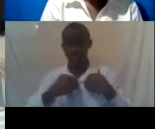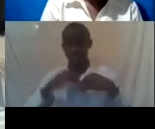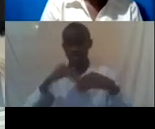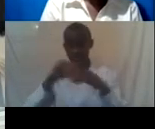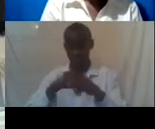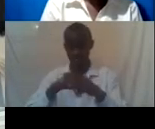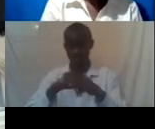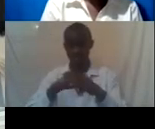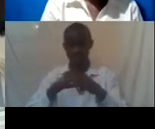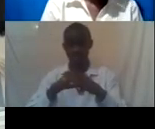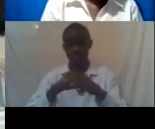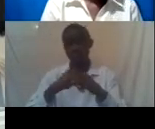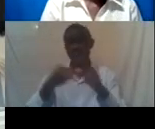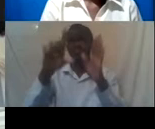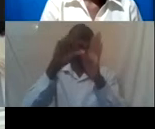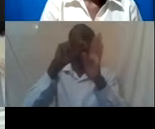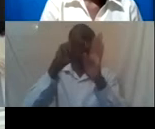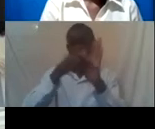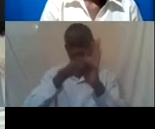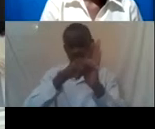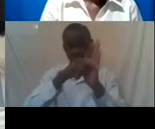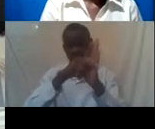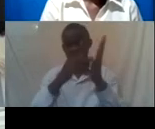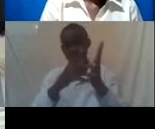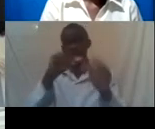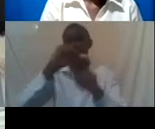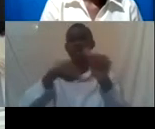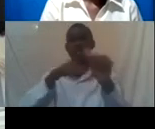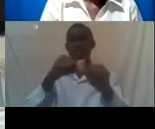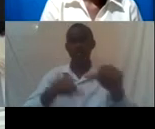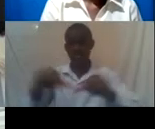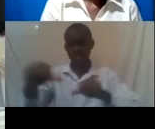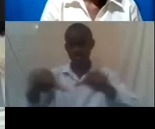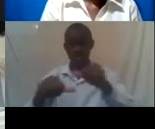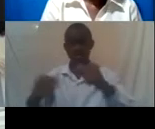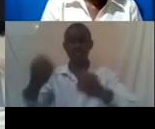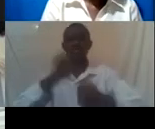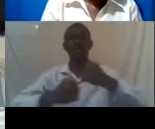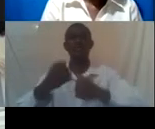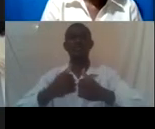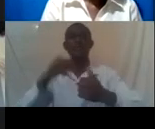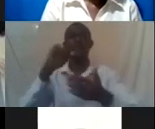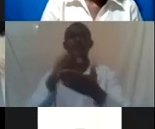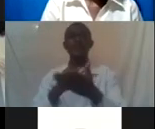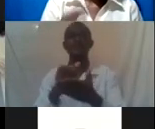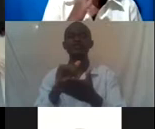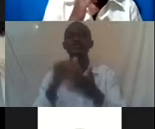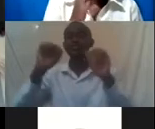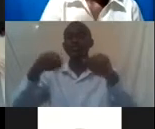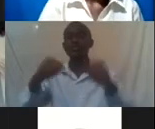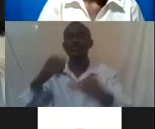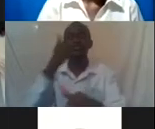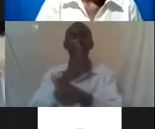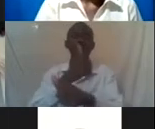about policy, and what is said about administrative action. And this will be dangerous. We might end up with a